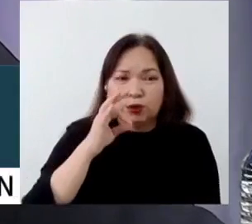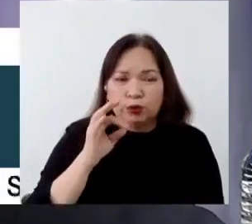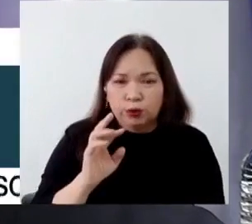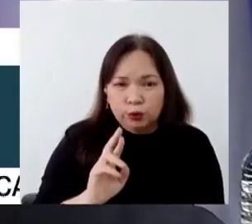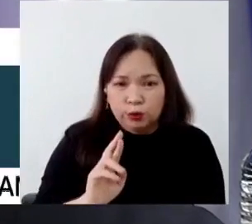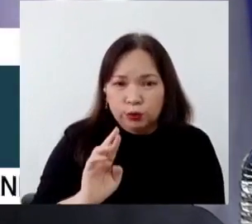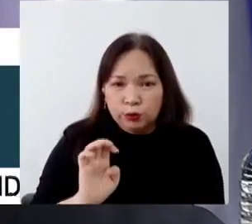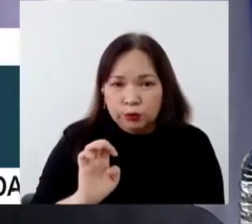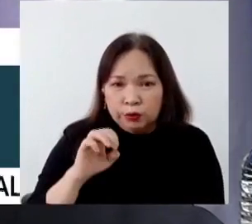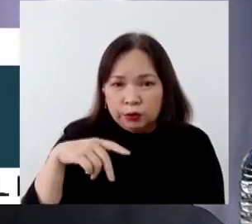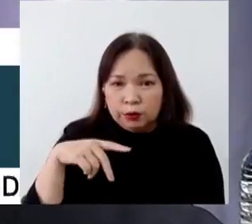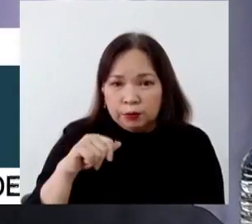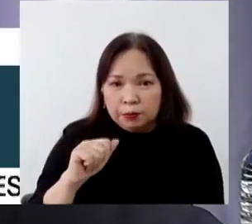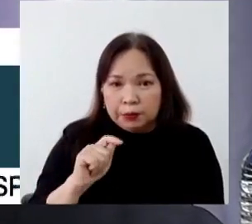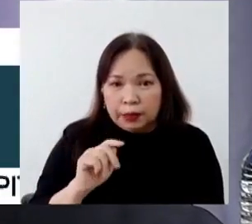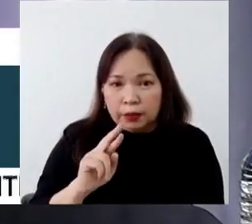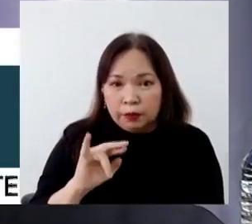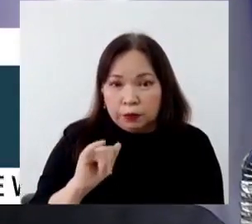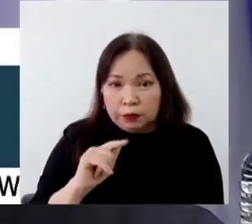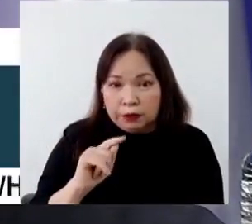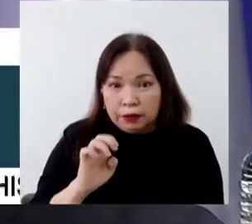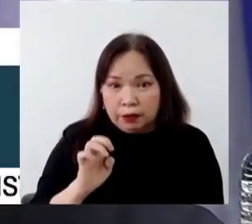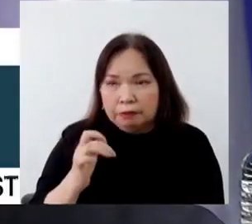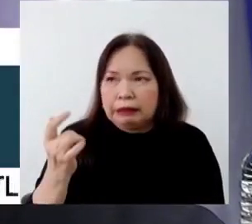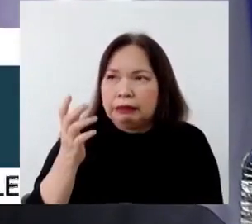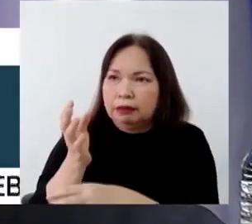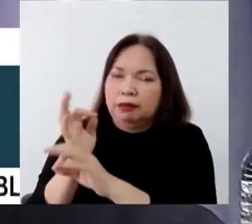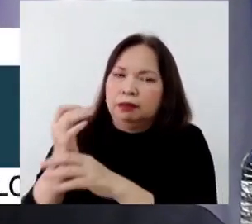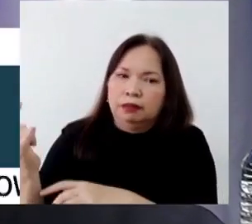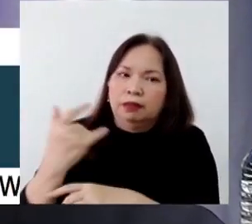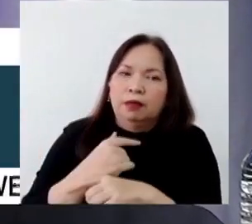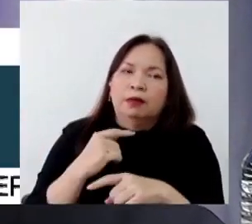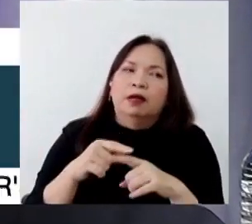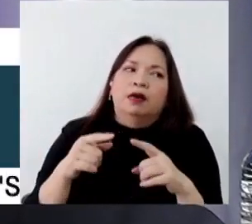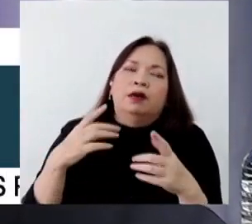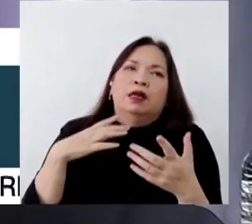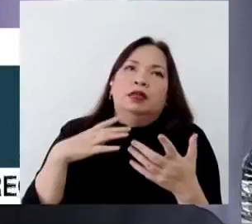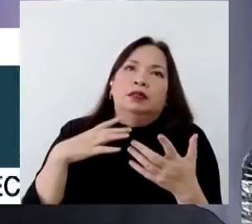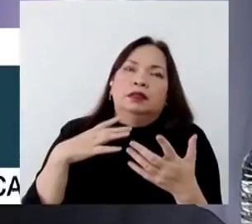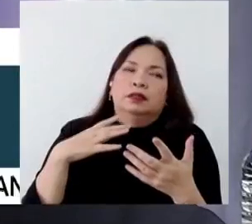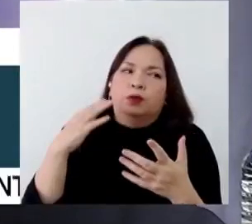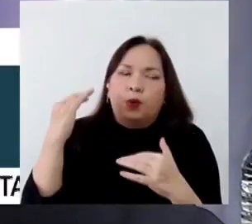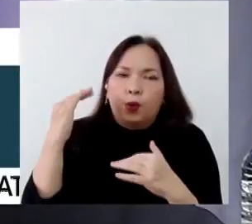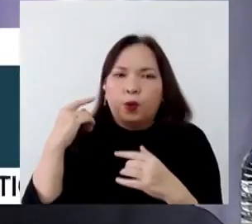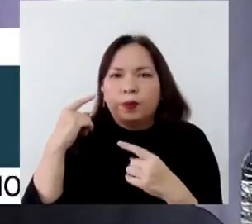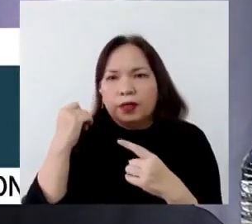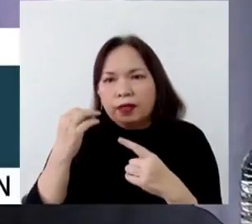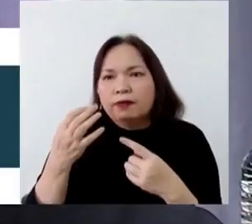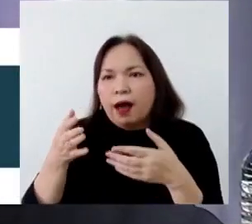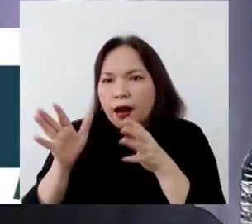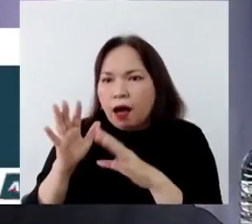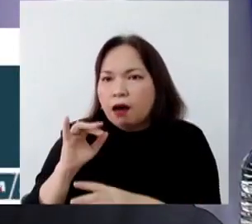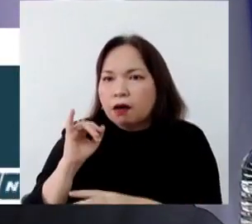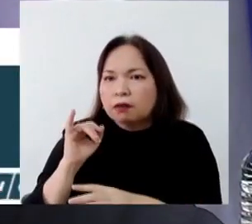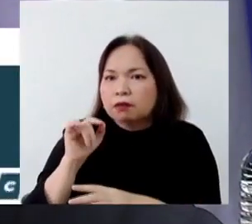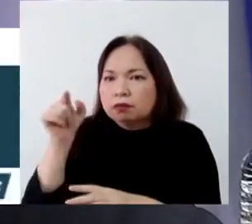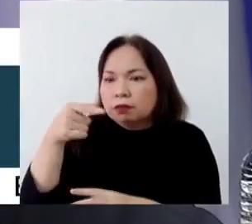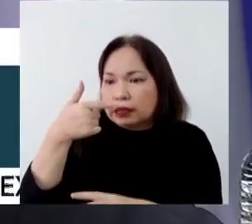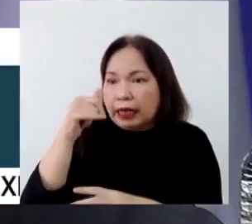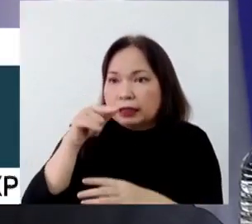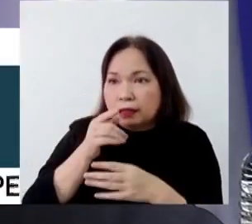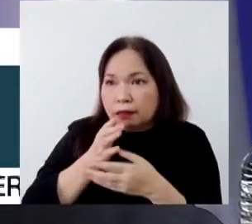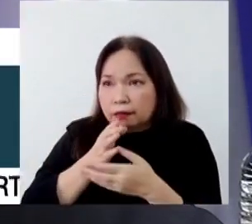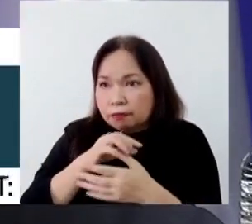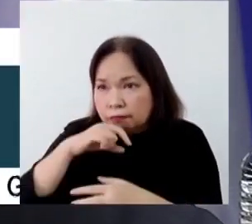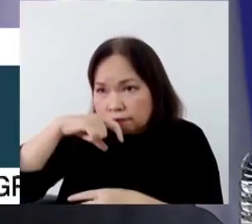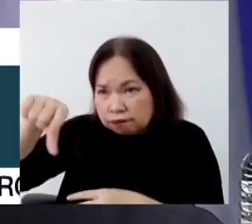unless the humanitarian corridors are made open. So this is a diplomatic initiative. We are in touch with the governments in the